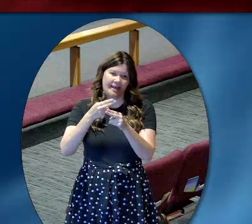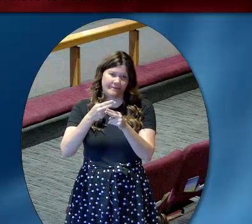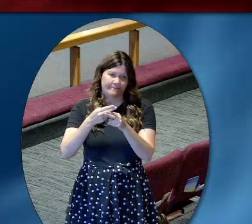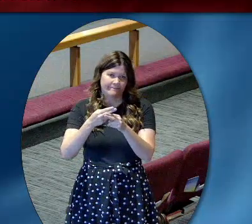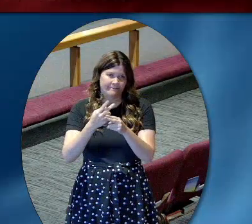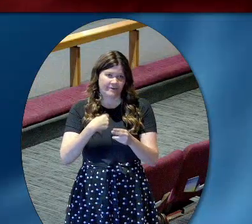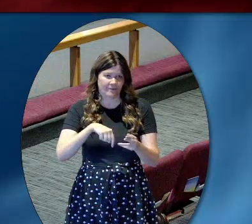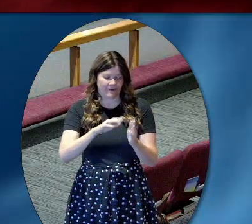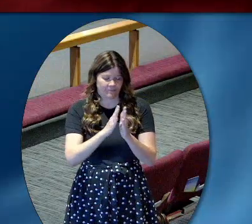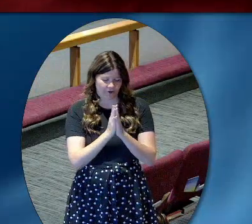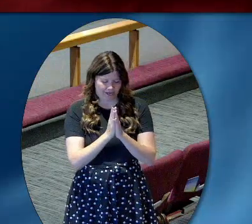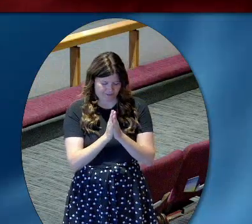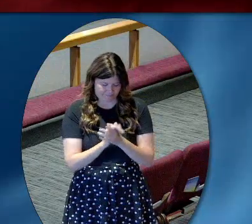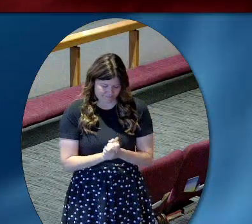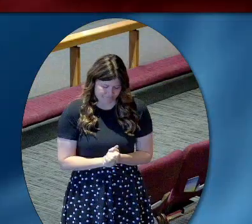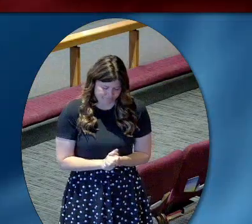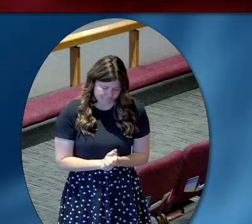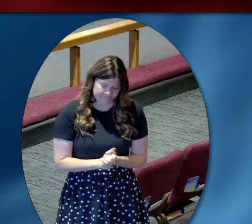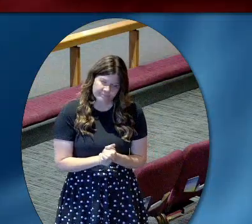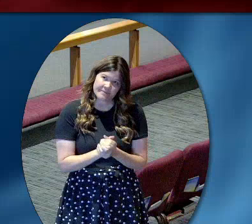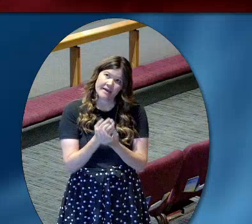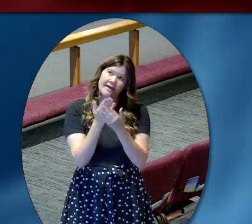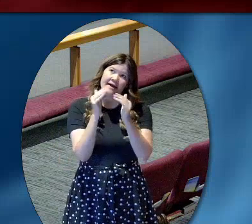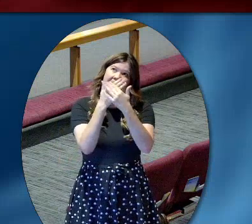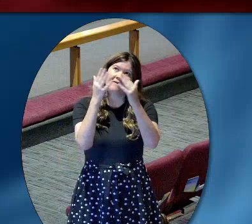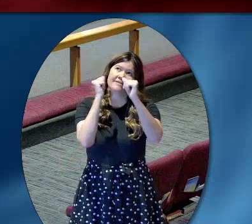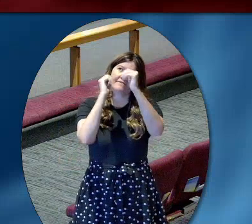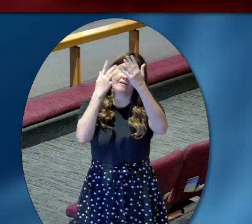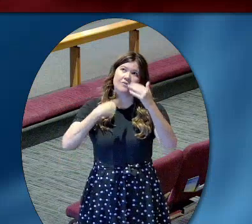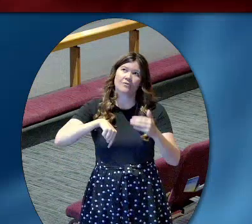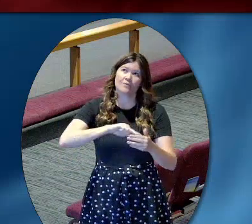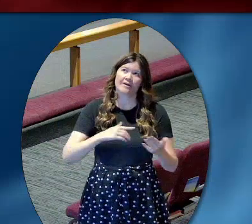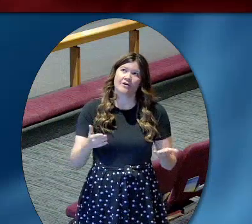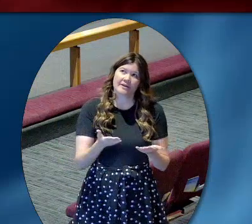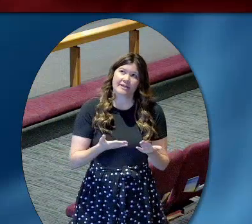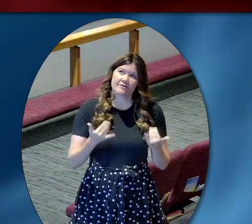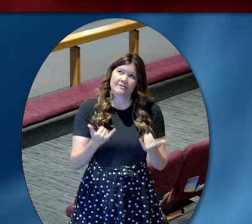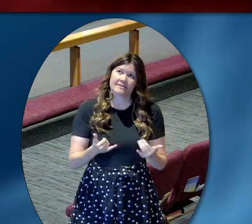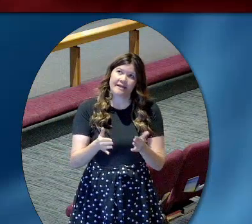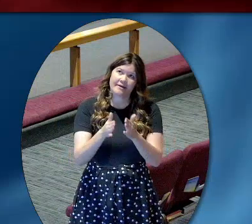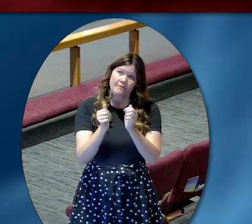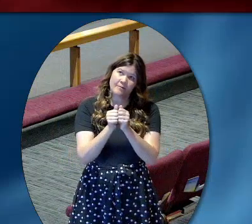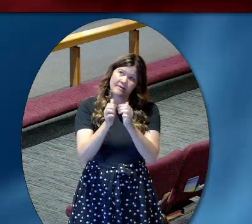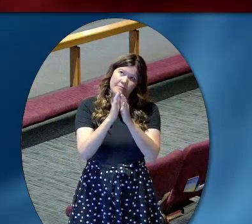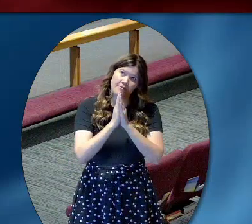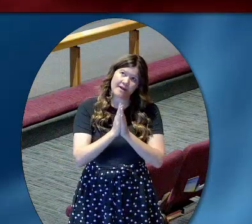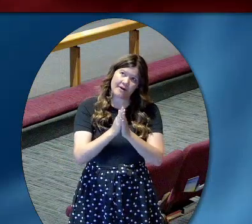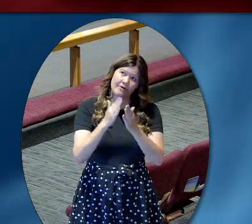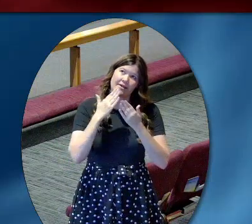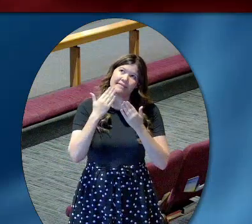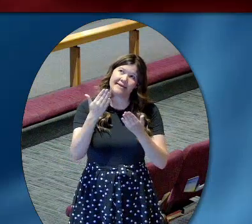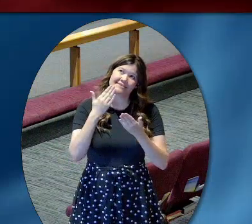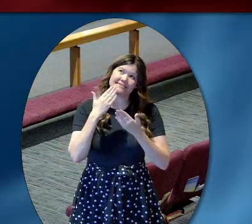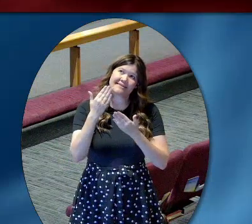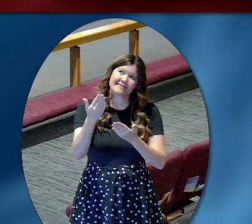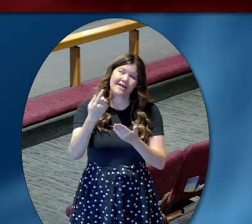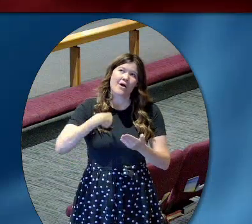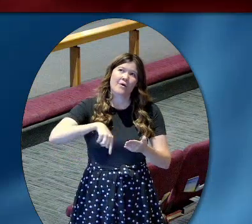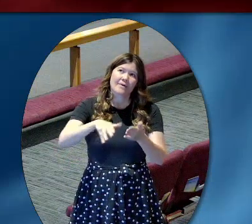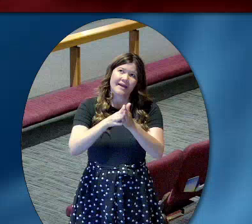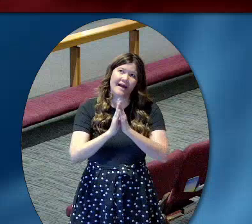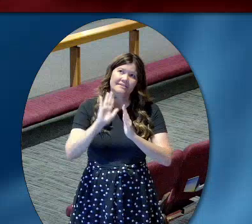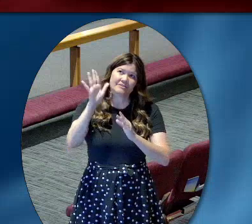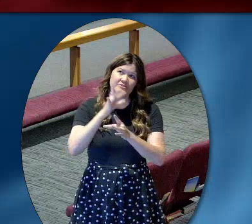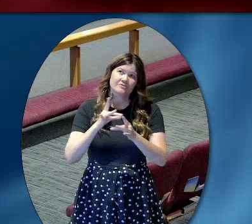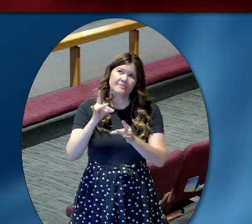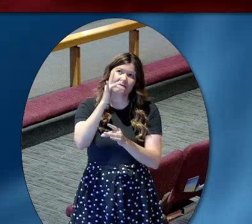We pray. Heavenly Father, as we come before you in prayer, praise, and thanksgiving, we ask your Spirit